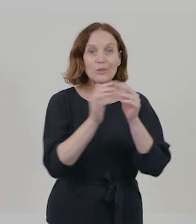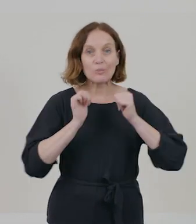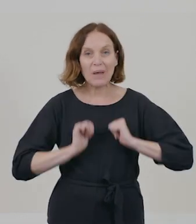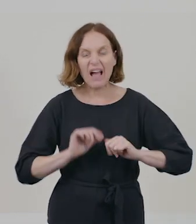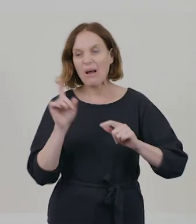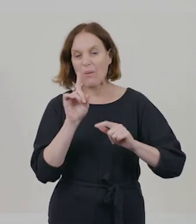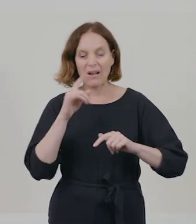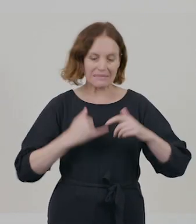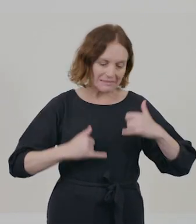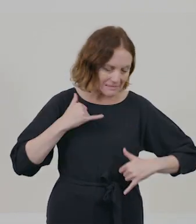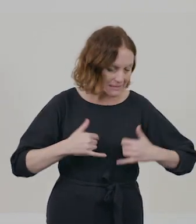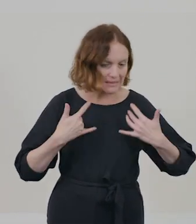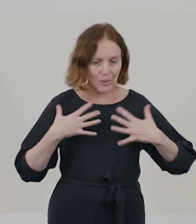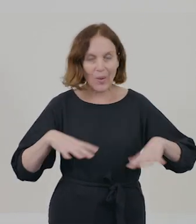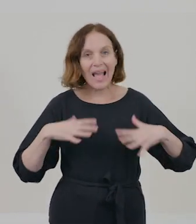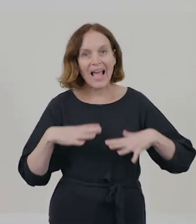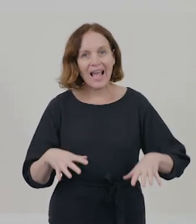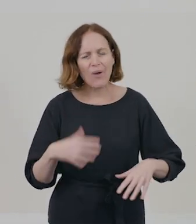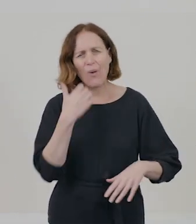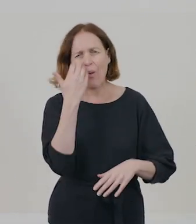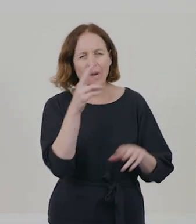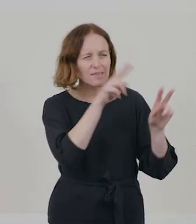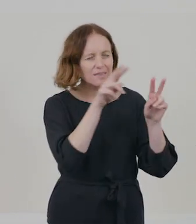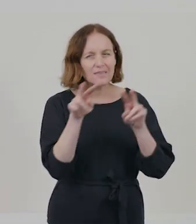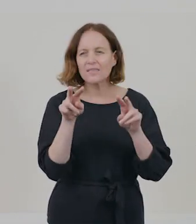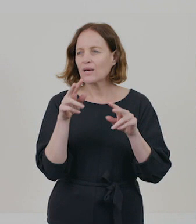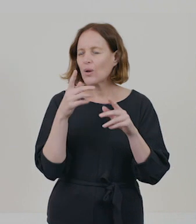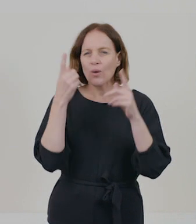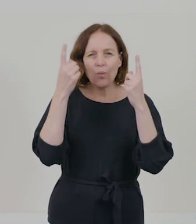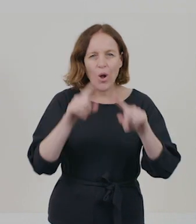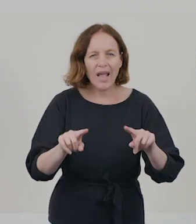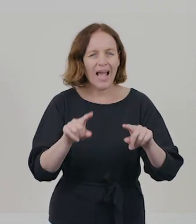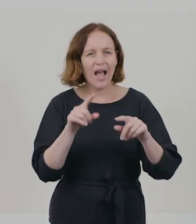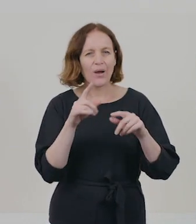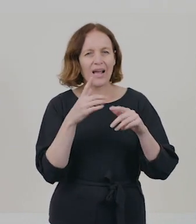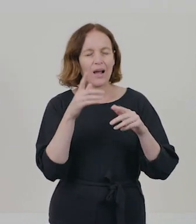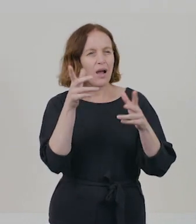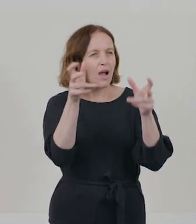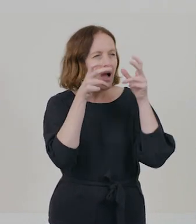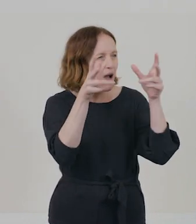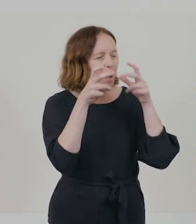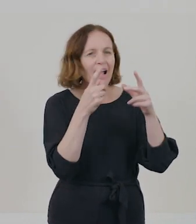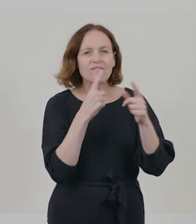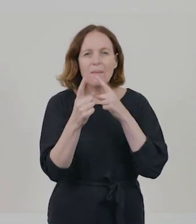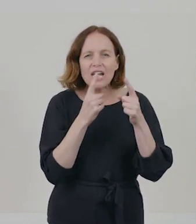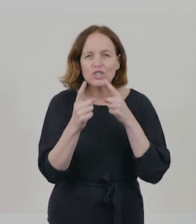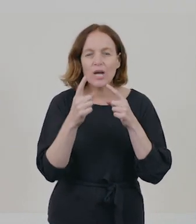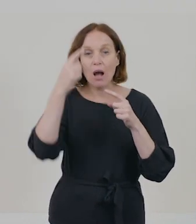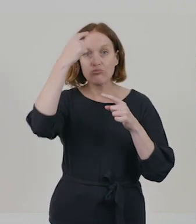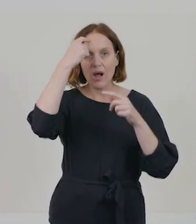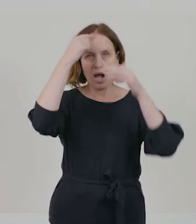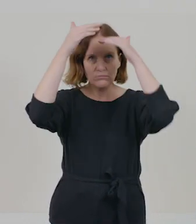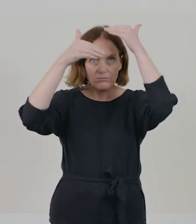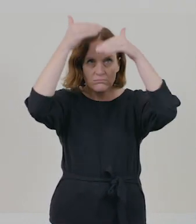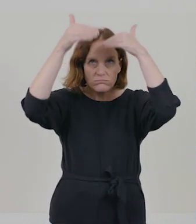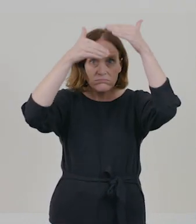to wear. That's right, we always are observing our environment with our senses, taking in information which our brain